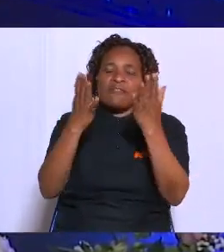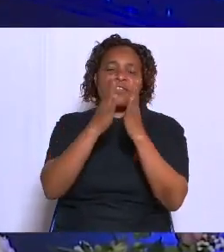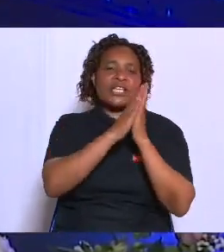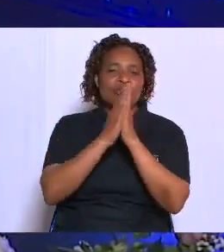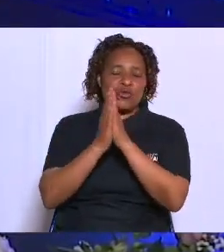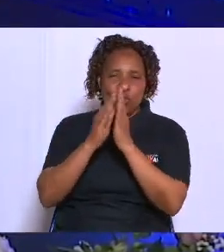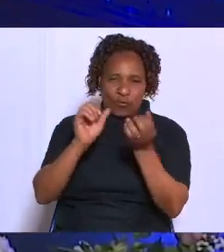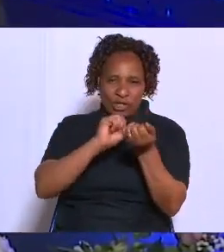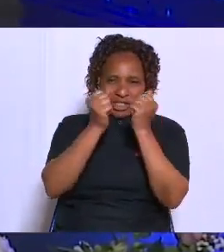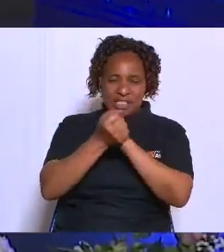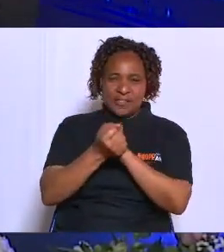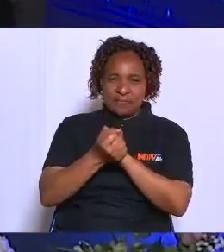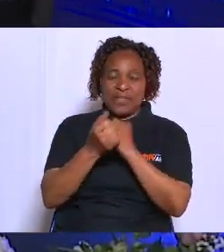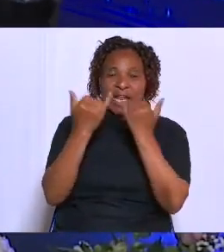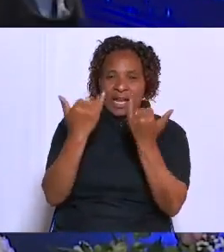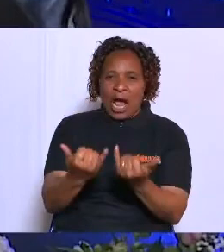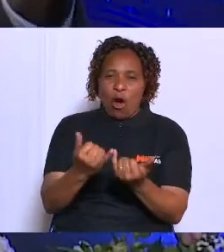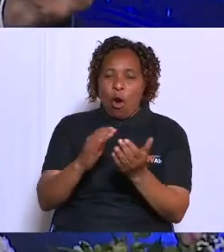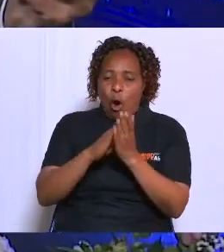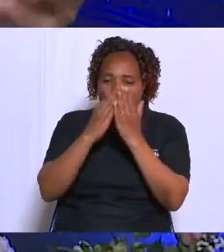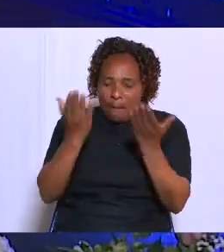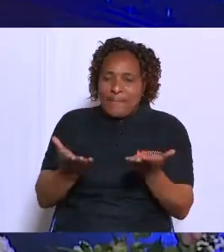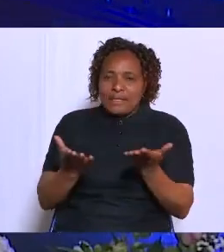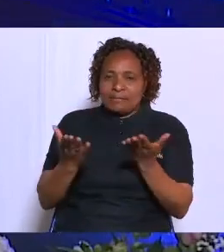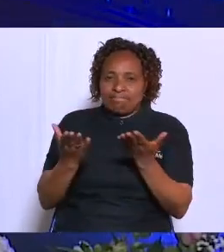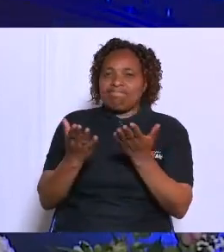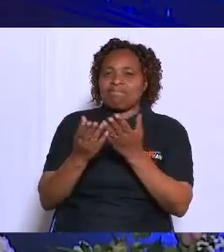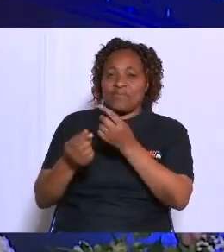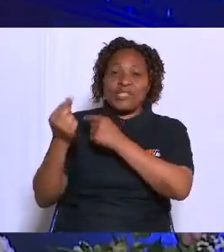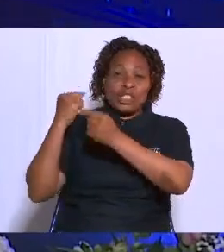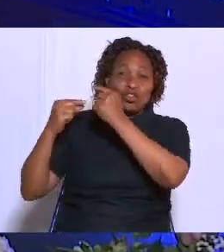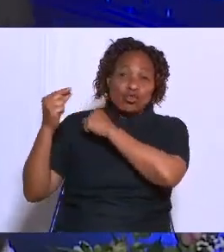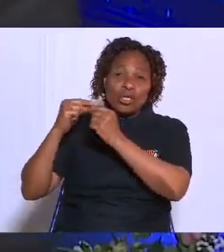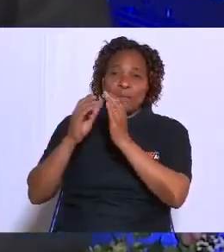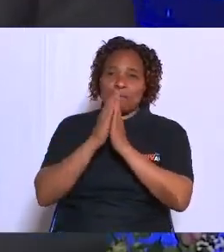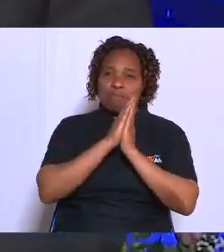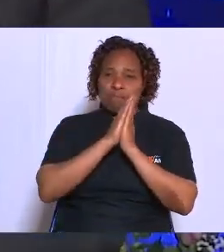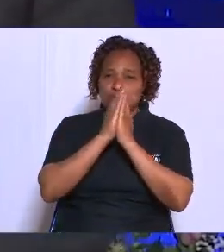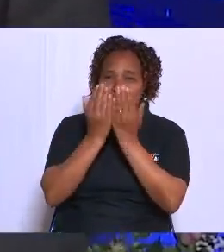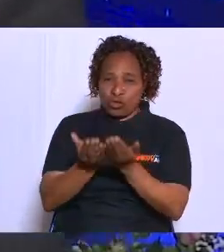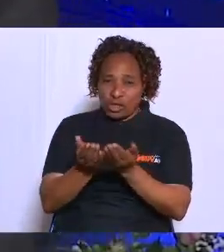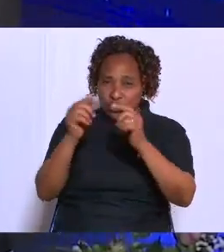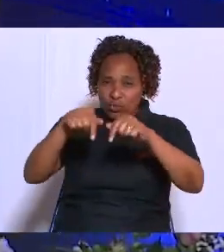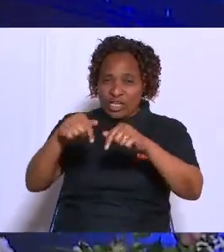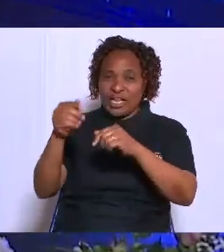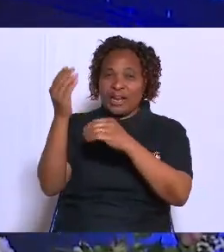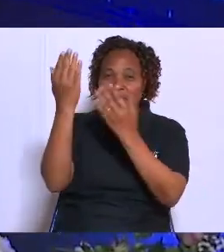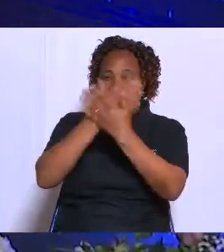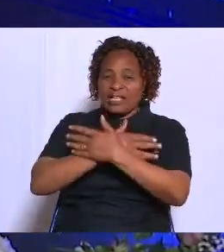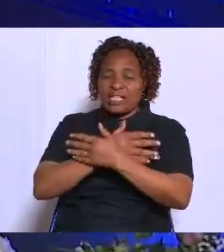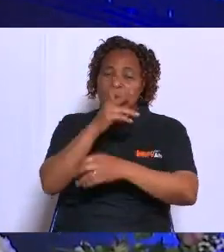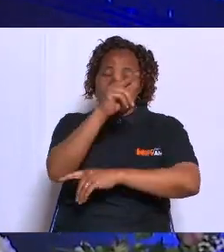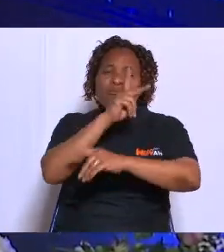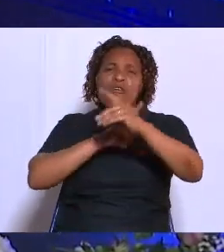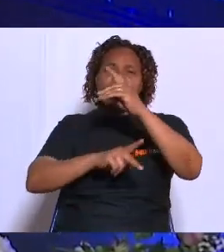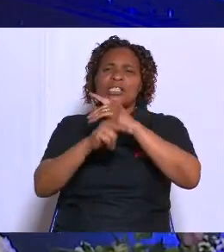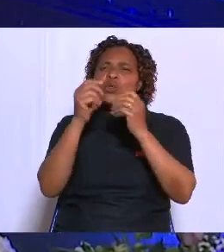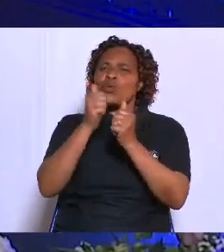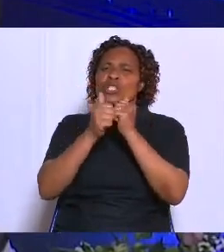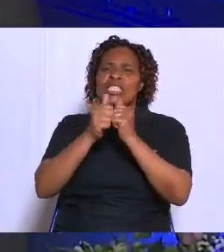of that change we're going to open the history books tonight we're going to look at the at a prophecy that is so